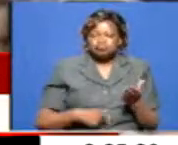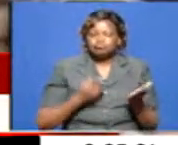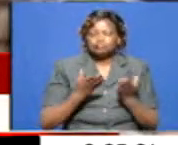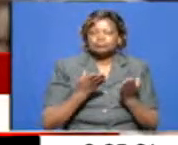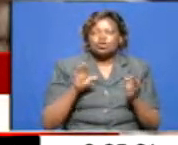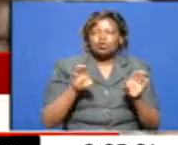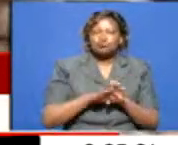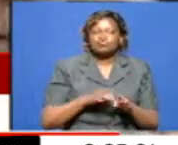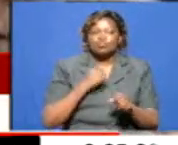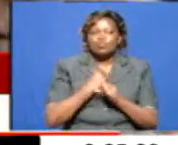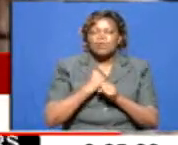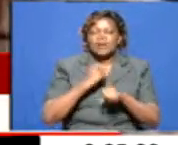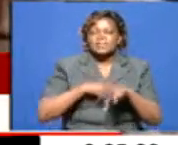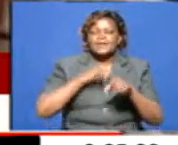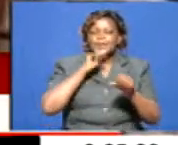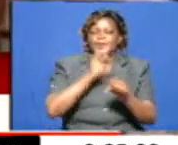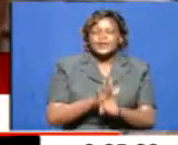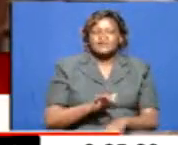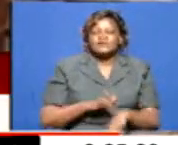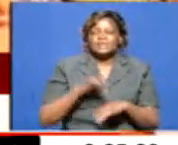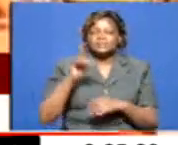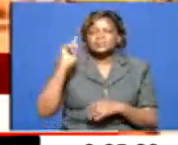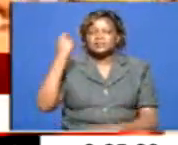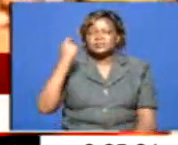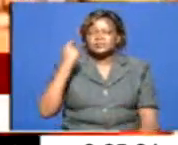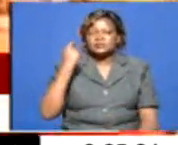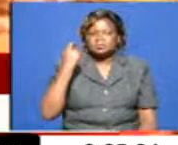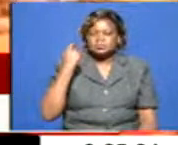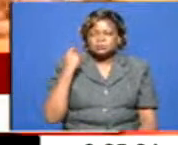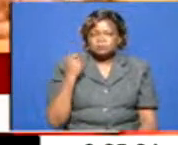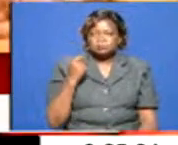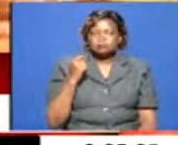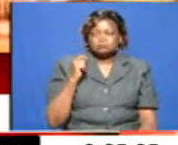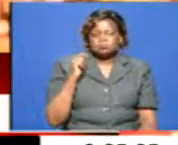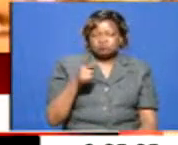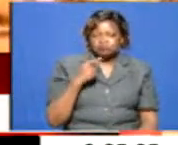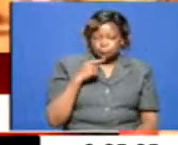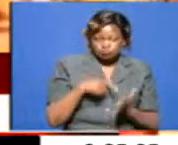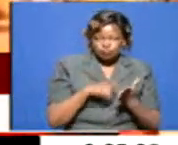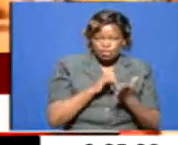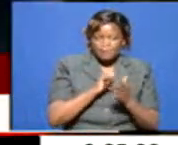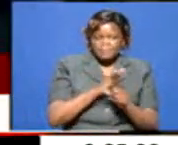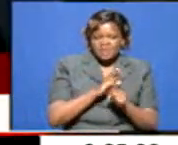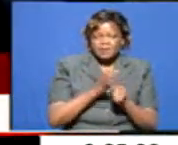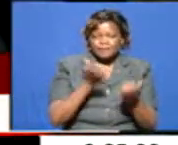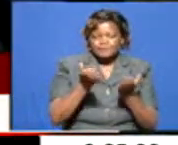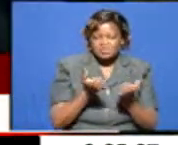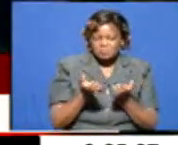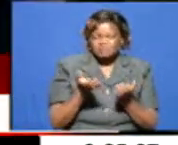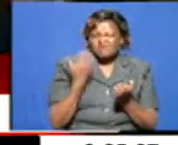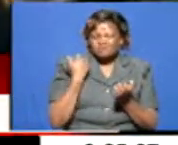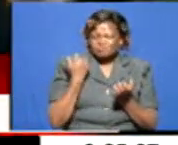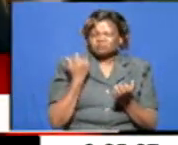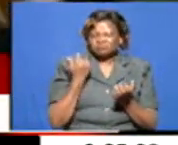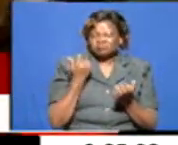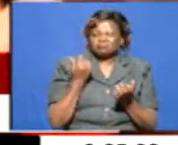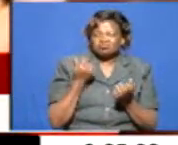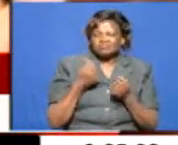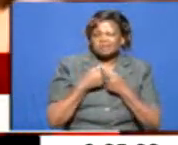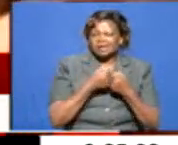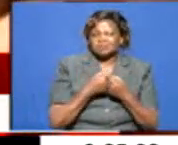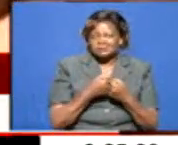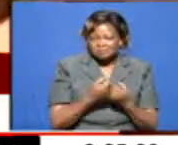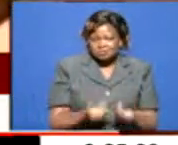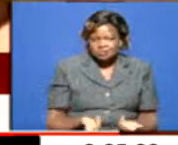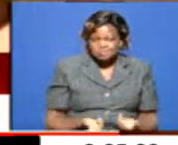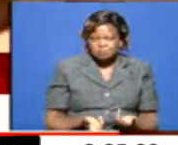COVID-19 pandemic hit the country. The survey showed that most operational businesses were still struggling to get to pre-COVID levels.